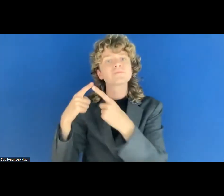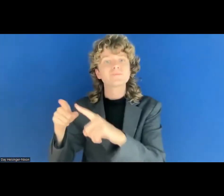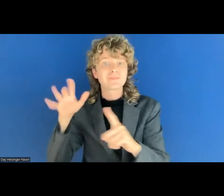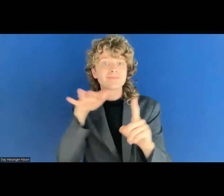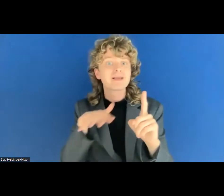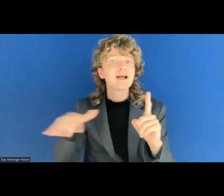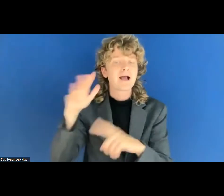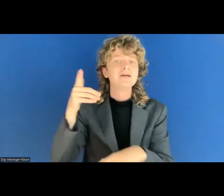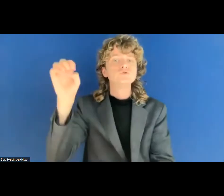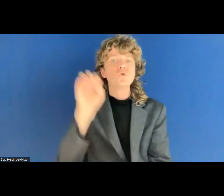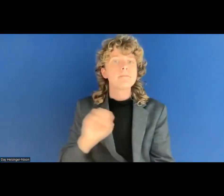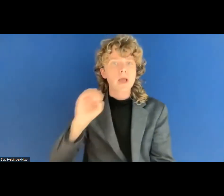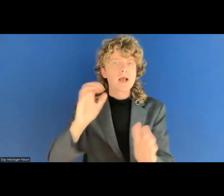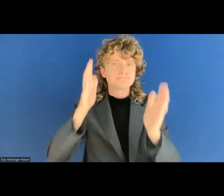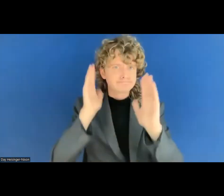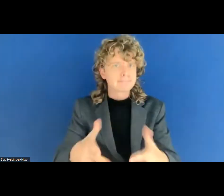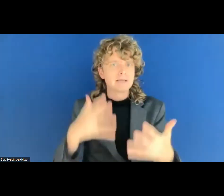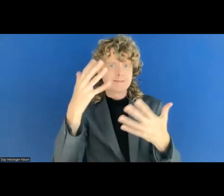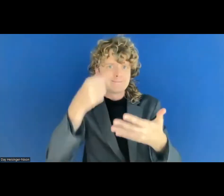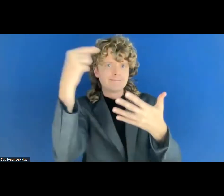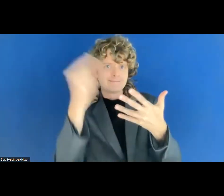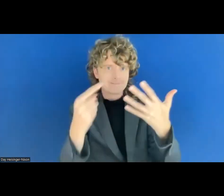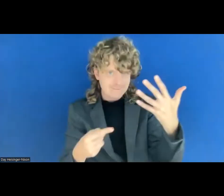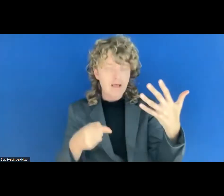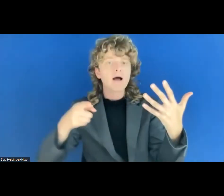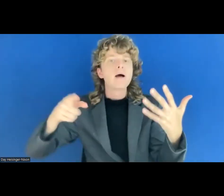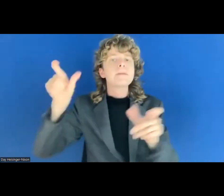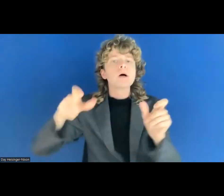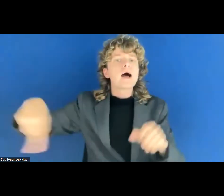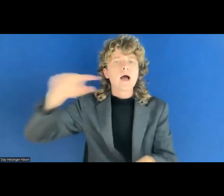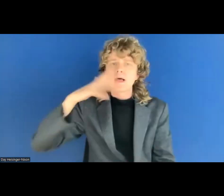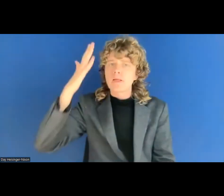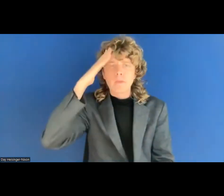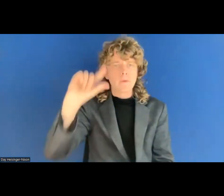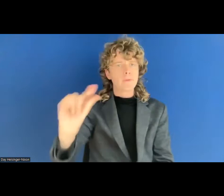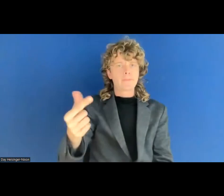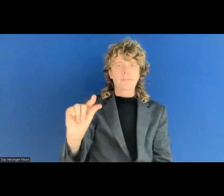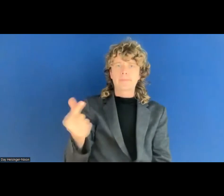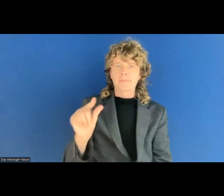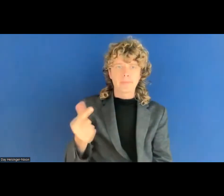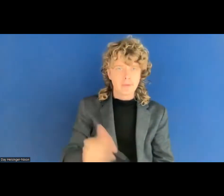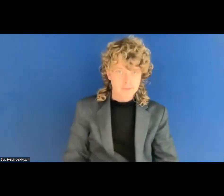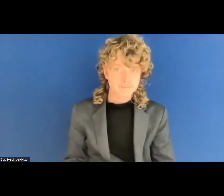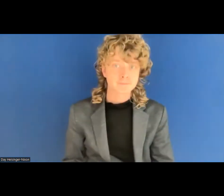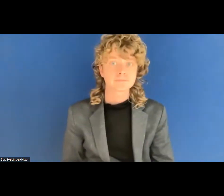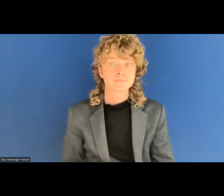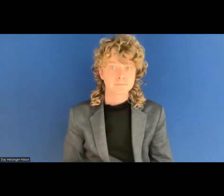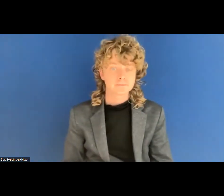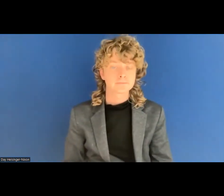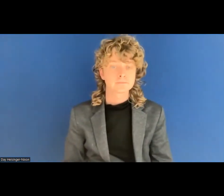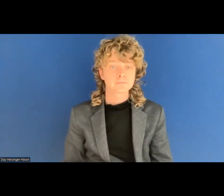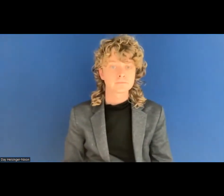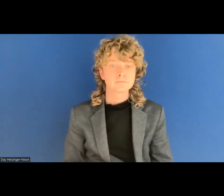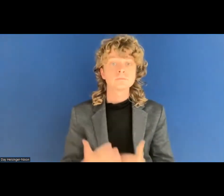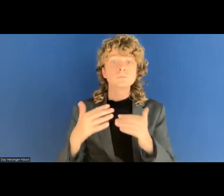little support for testing the EN requirements if you use, for example, automatic tools, and the majority of the member states, when interviewed